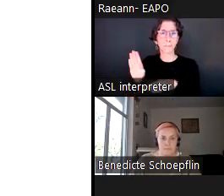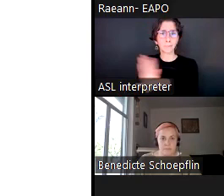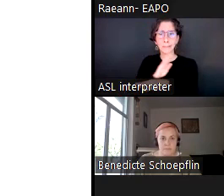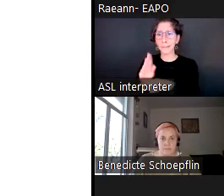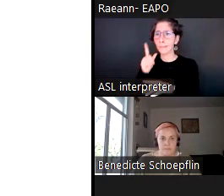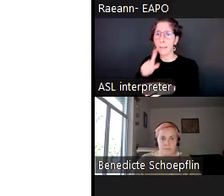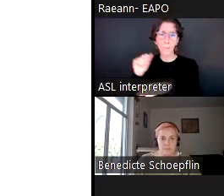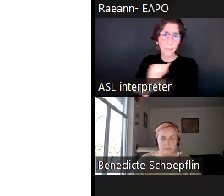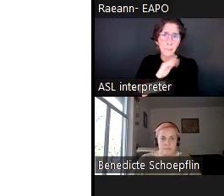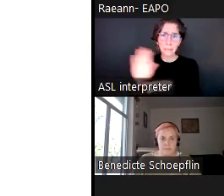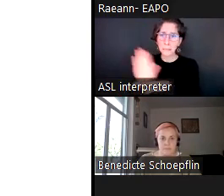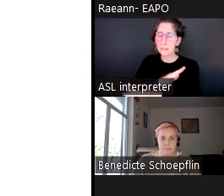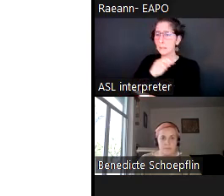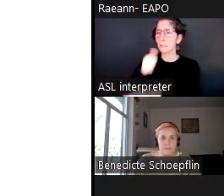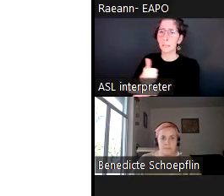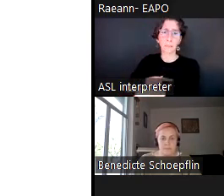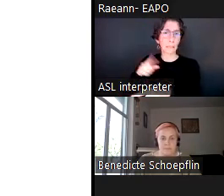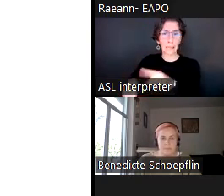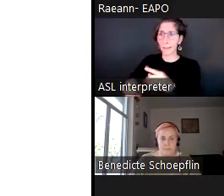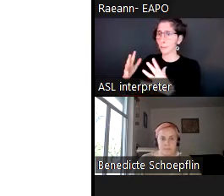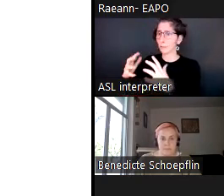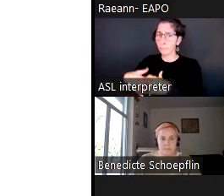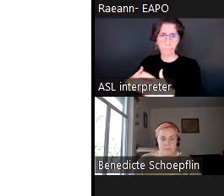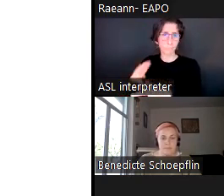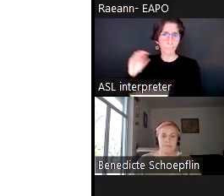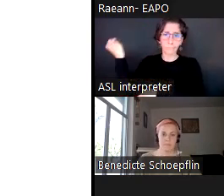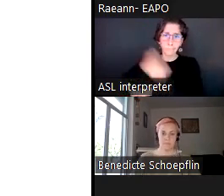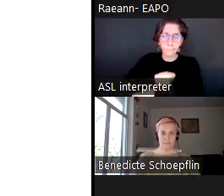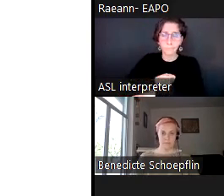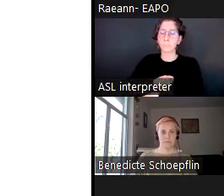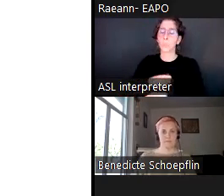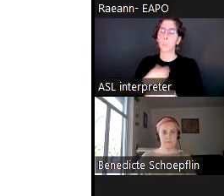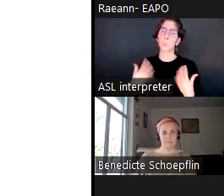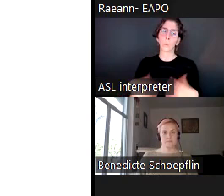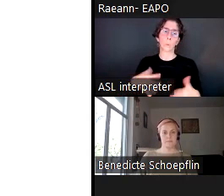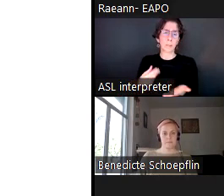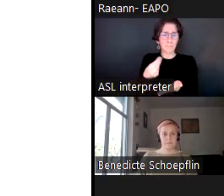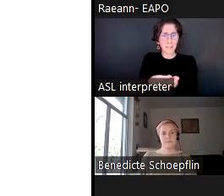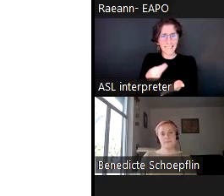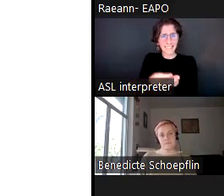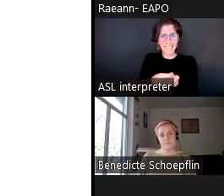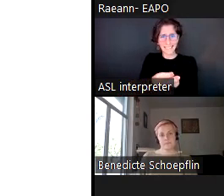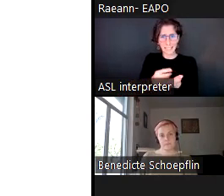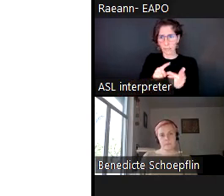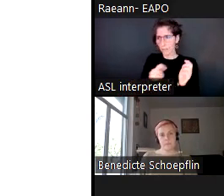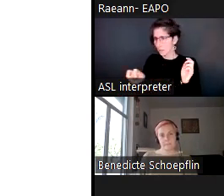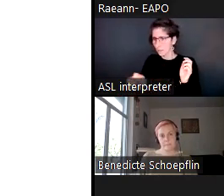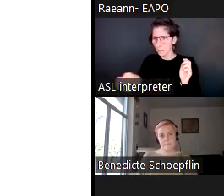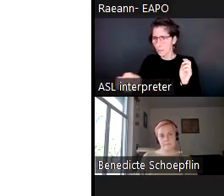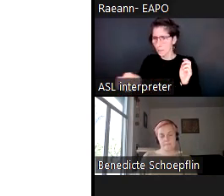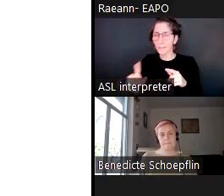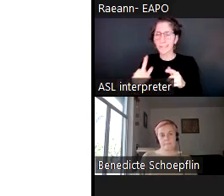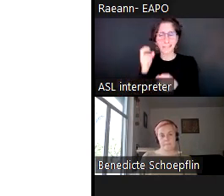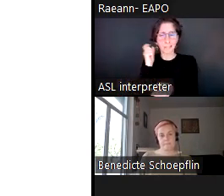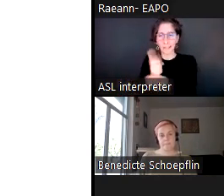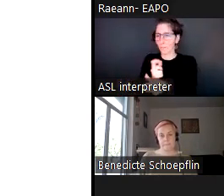down the fraudulent bank accounts. You know, money is really hard to trace at the moment. And that's why